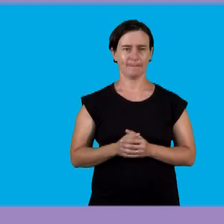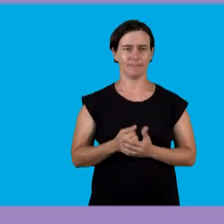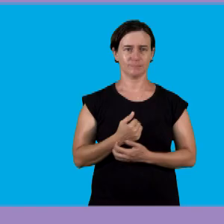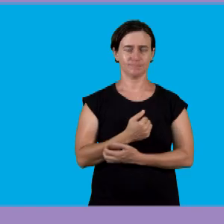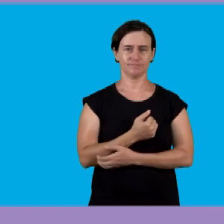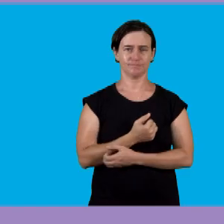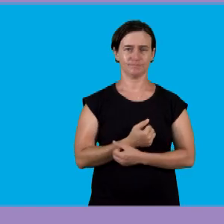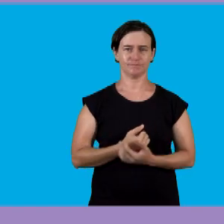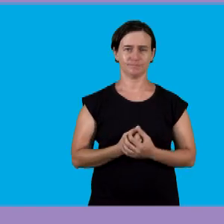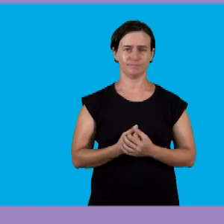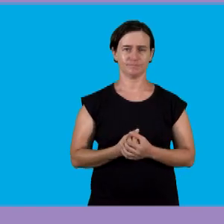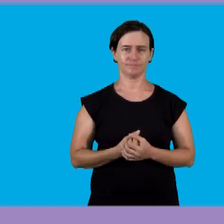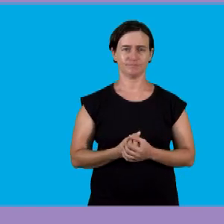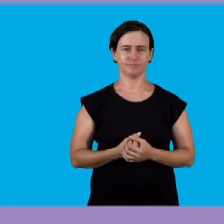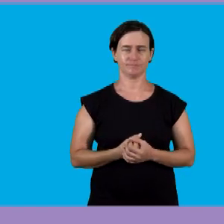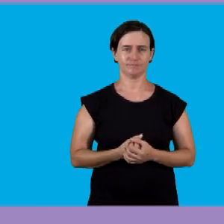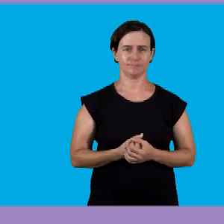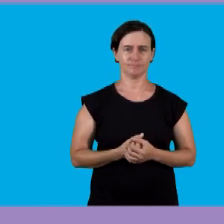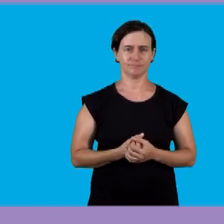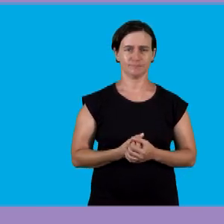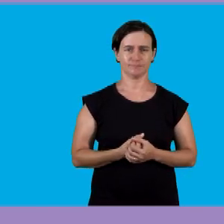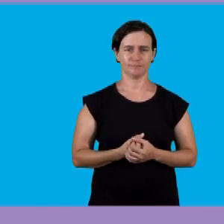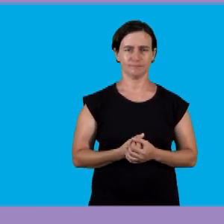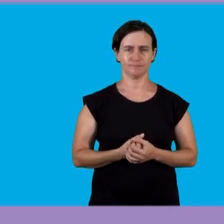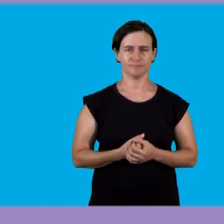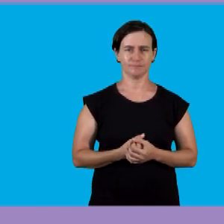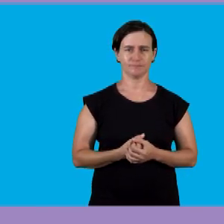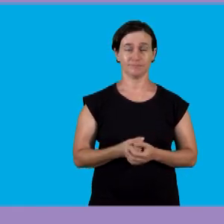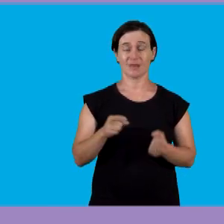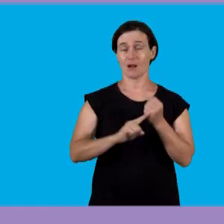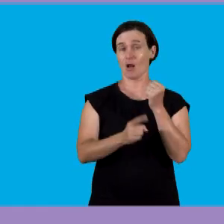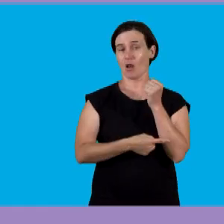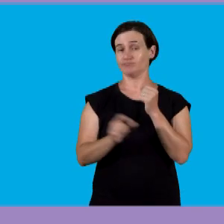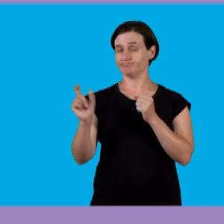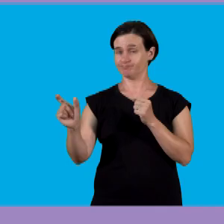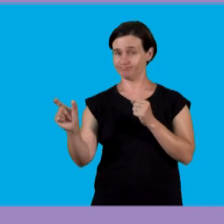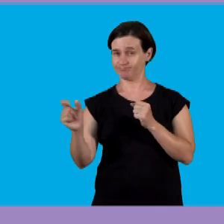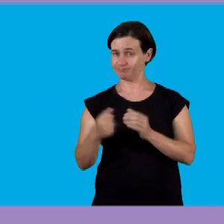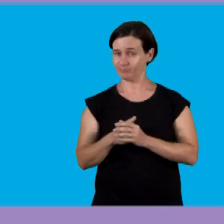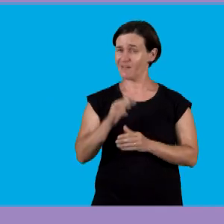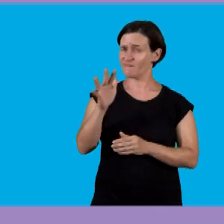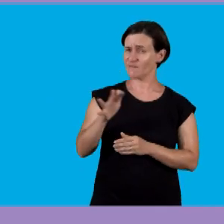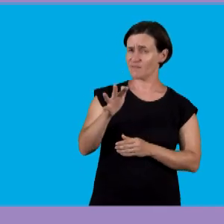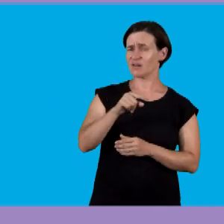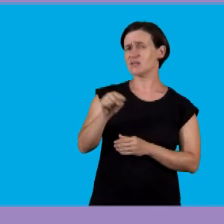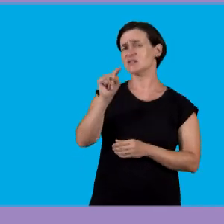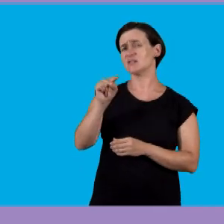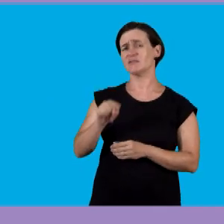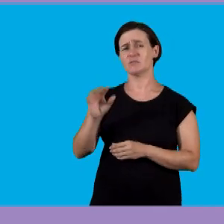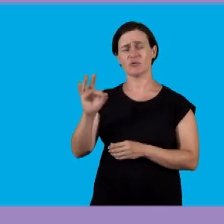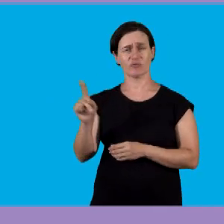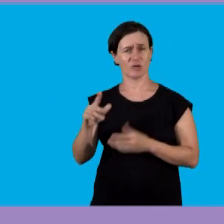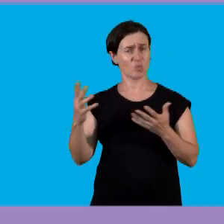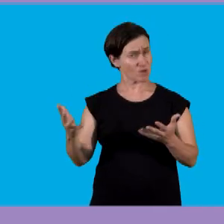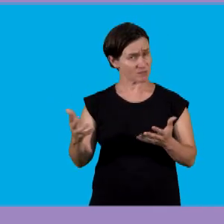3. And that is going to be that m there. And lastly, we have 15 divided